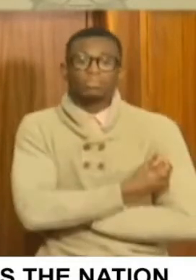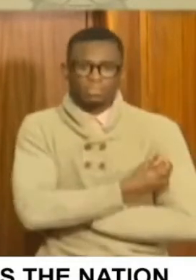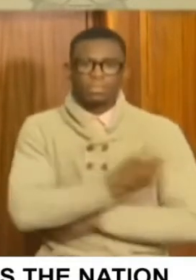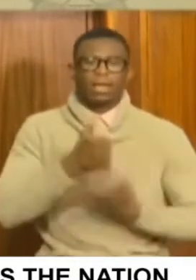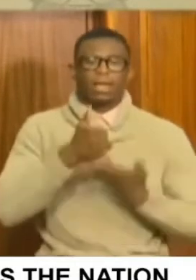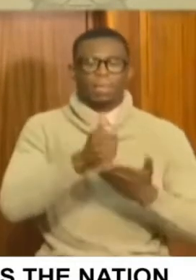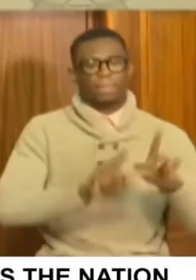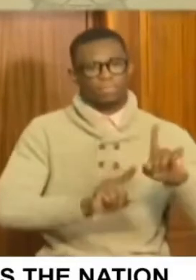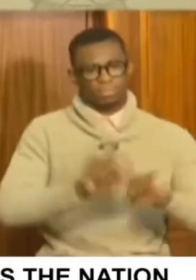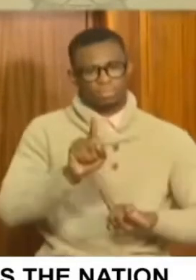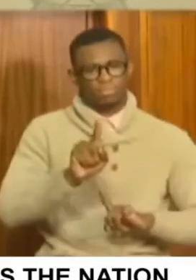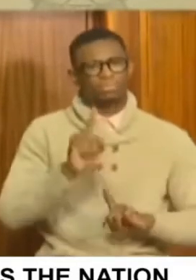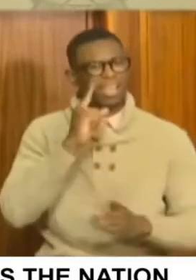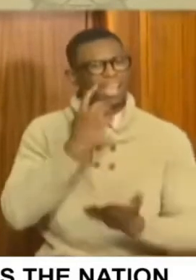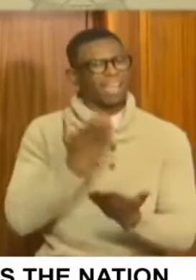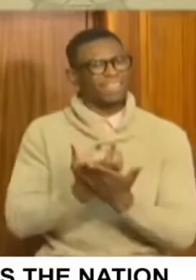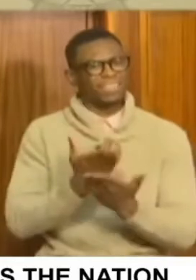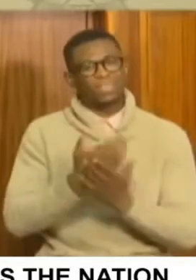is evidence that